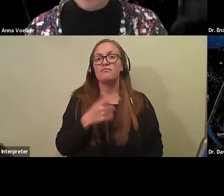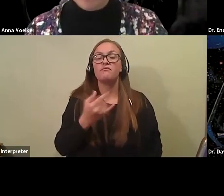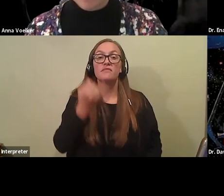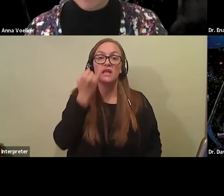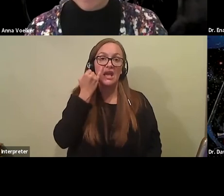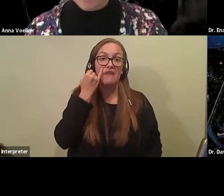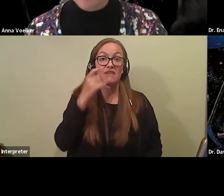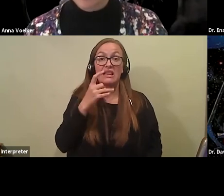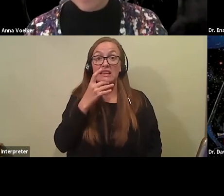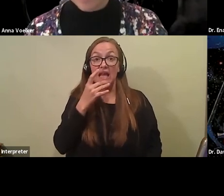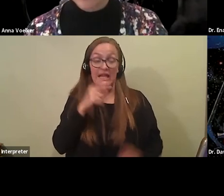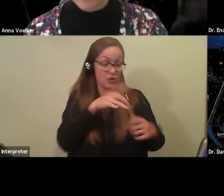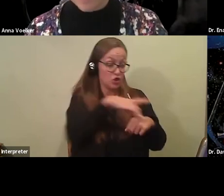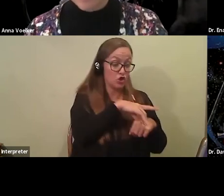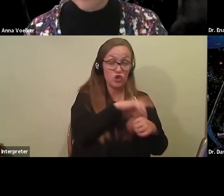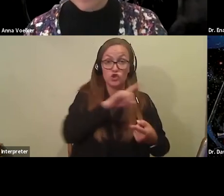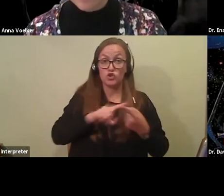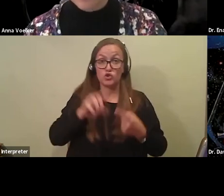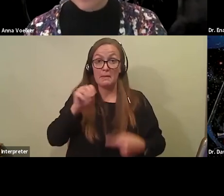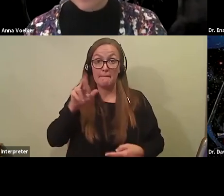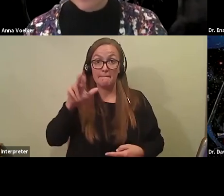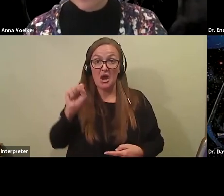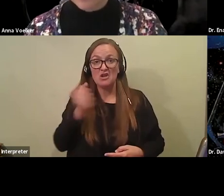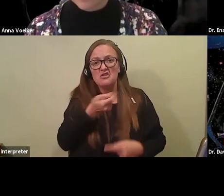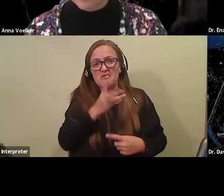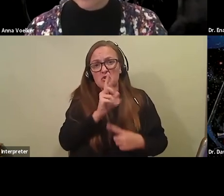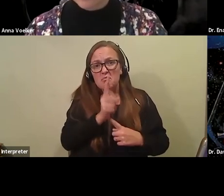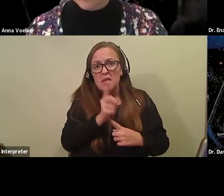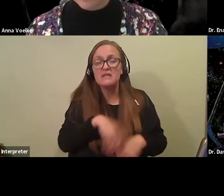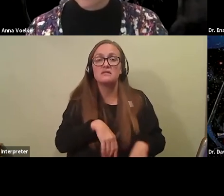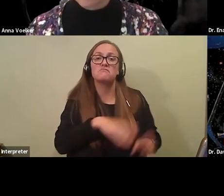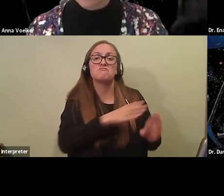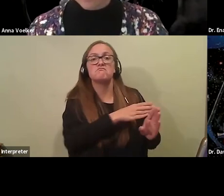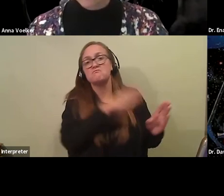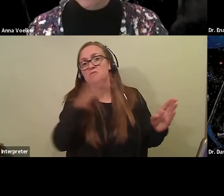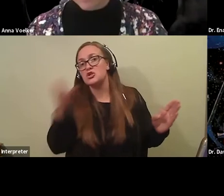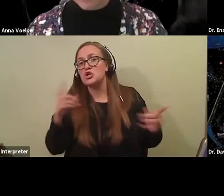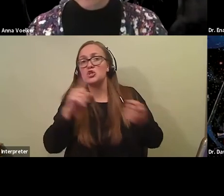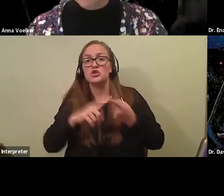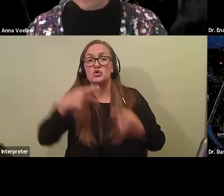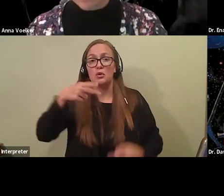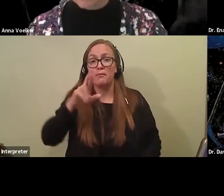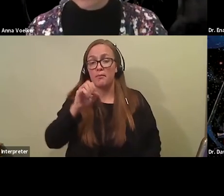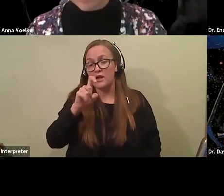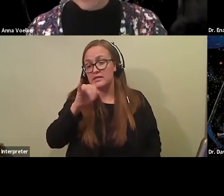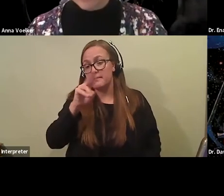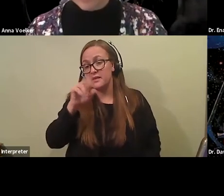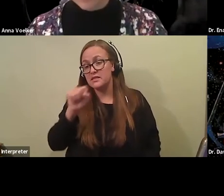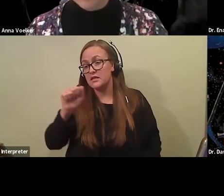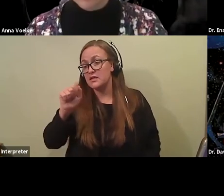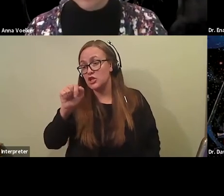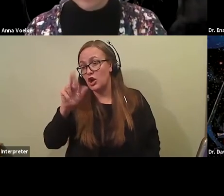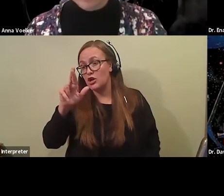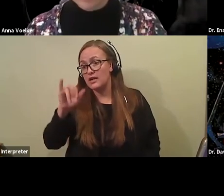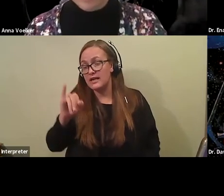for light to get to Mars. To get to Proxima Centauri, light takes 4.25 years. And to get